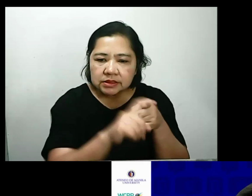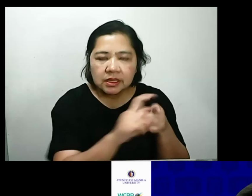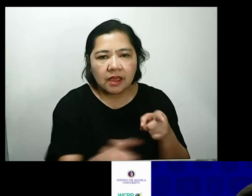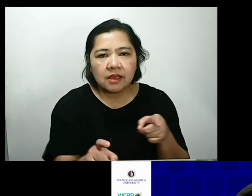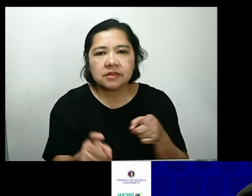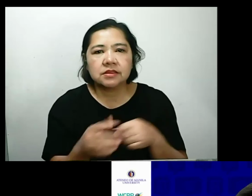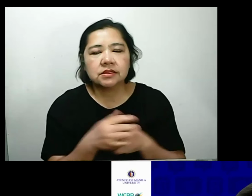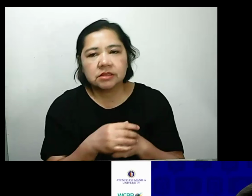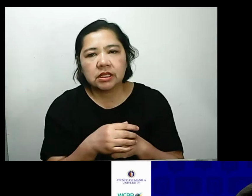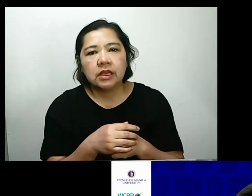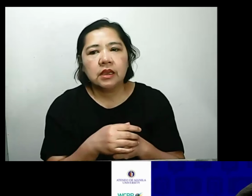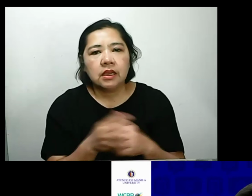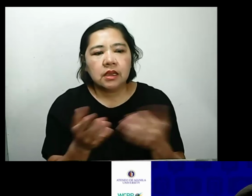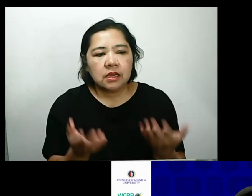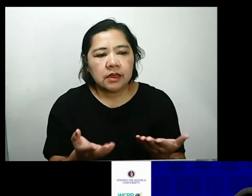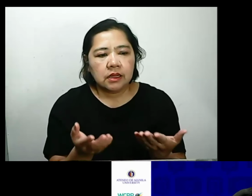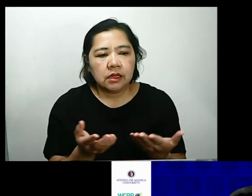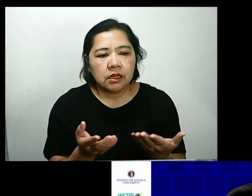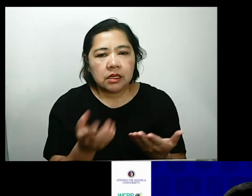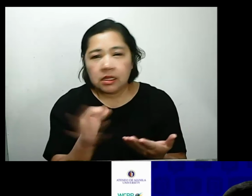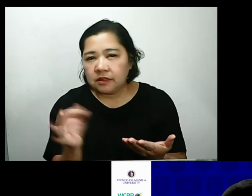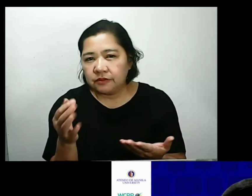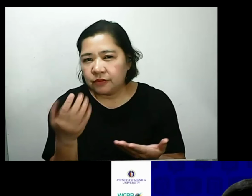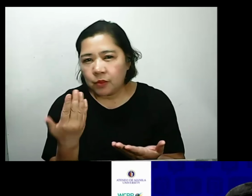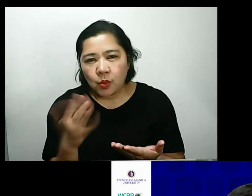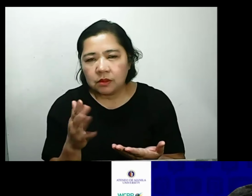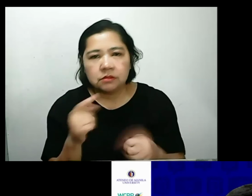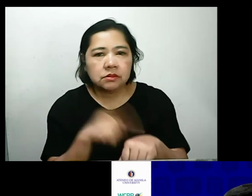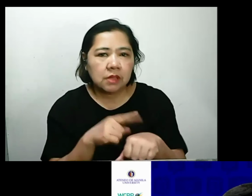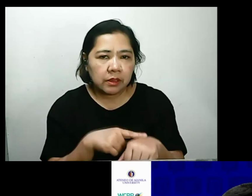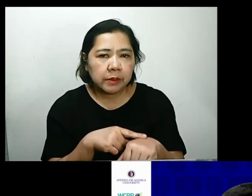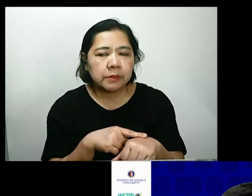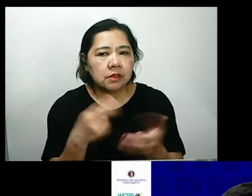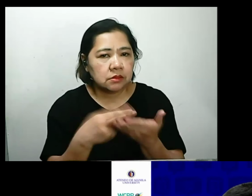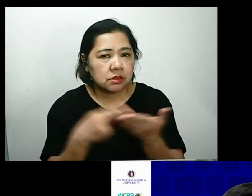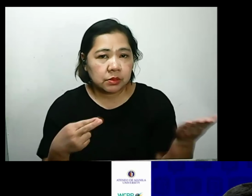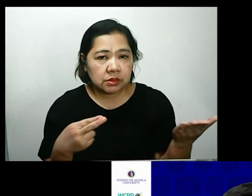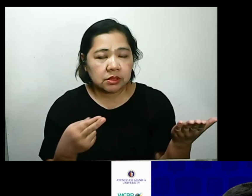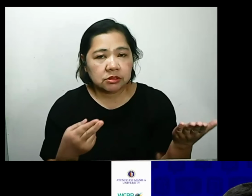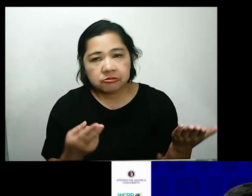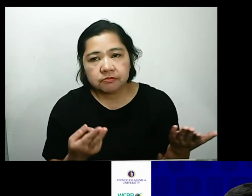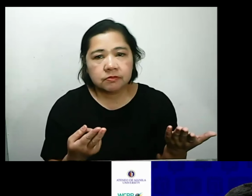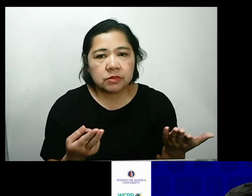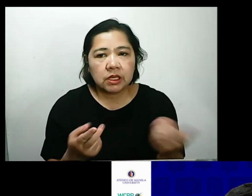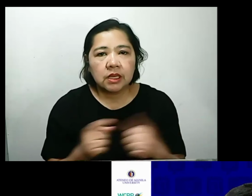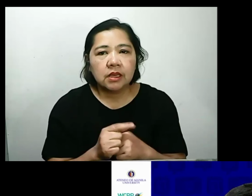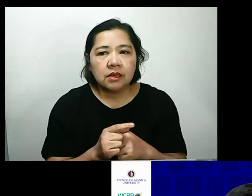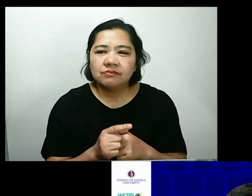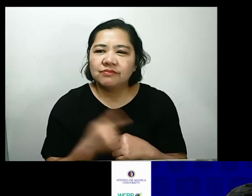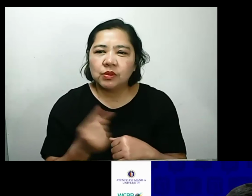messages. But if you don't also have the time and resource to do that, well, you might as well just trust your instinct